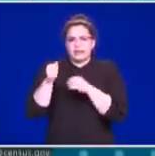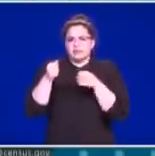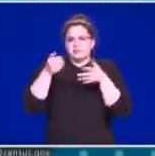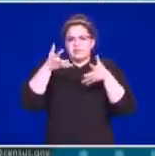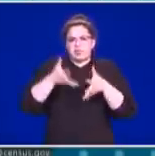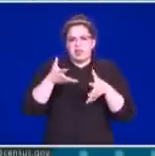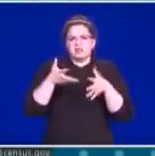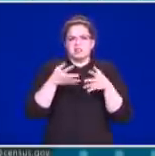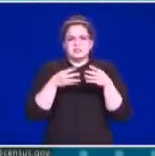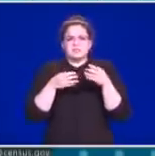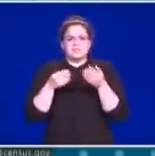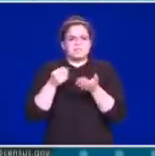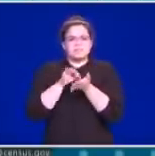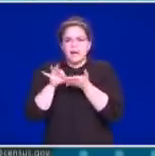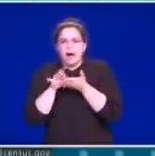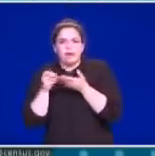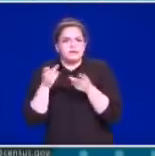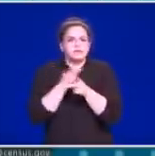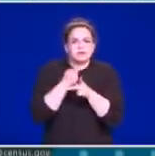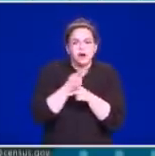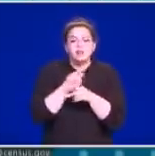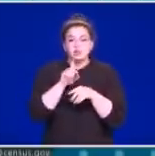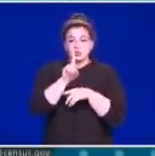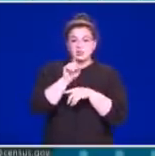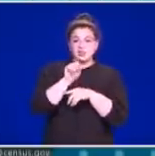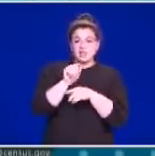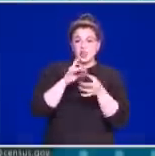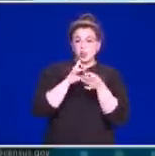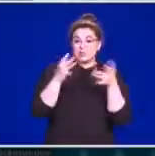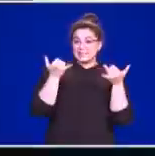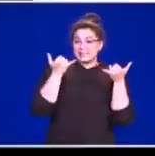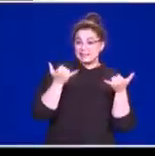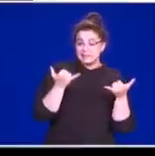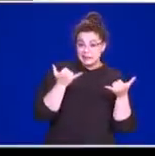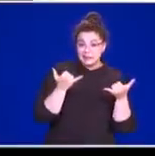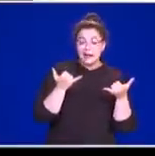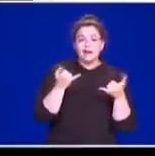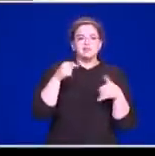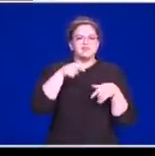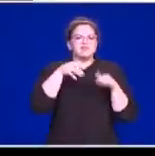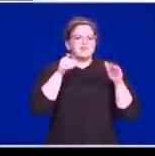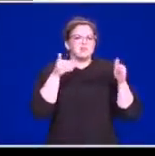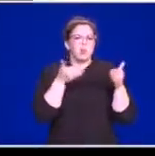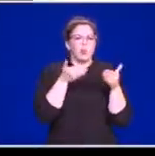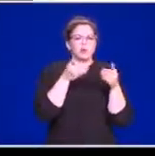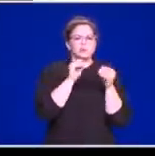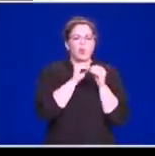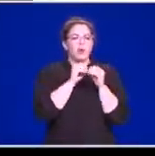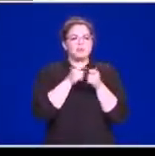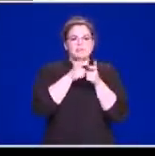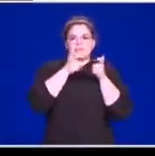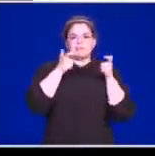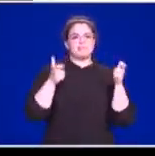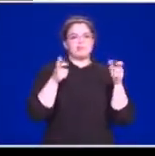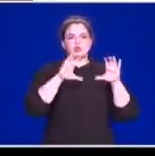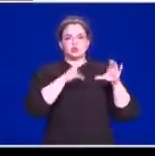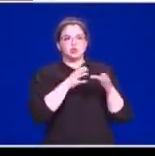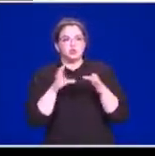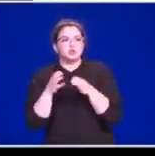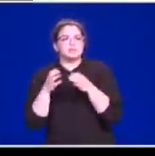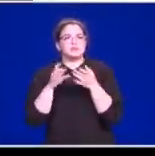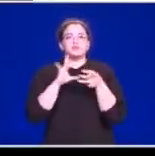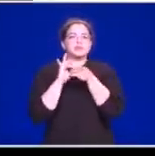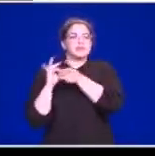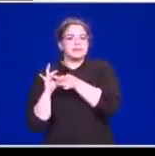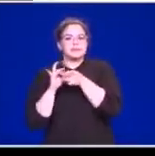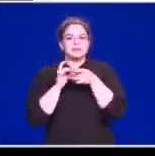put together for the 2020 census. The data released today for the public law redistricting file focuses on the major categories within race and